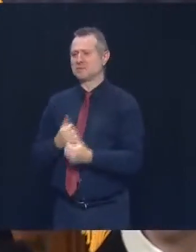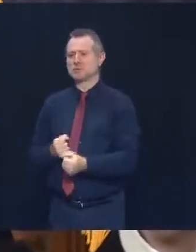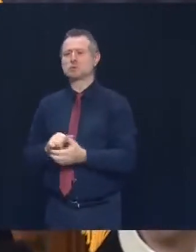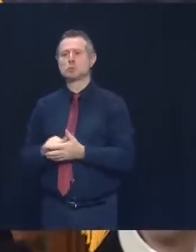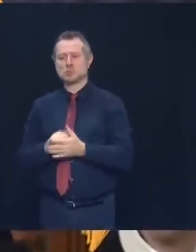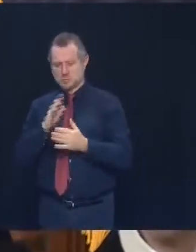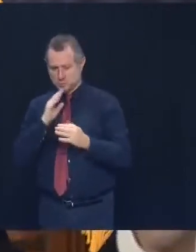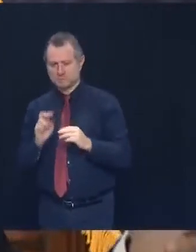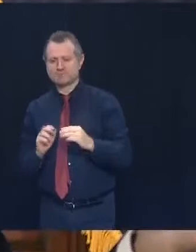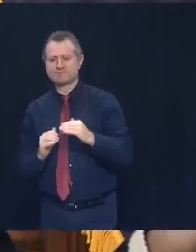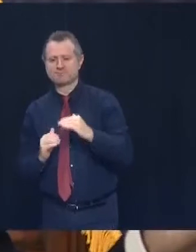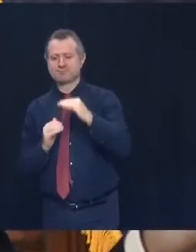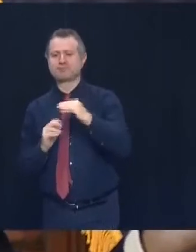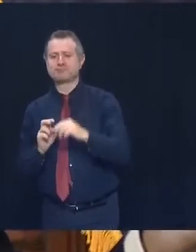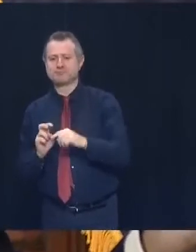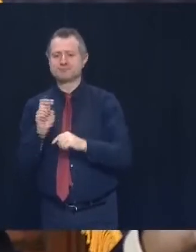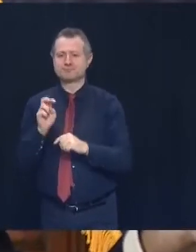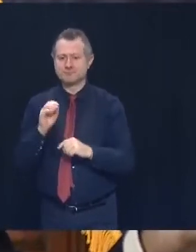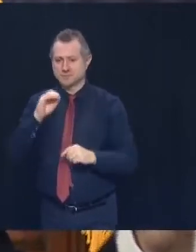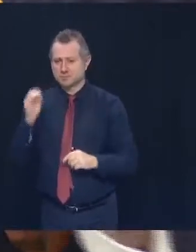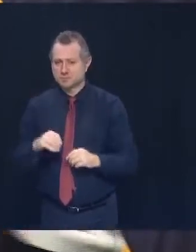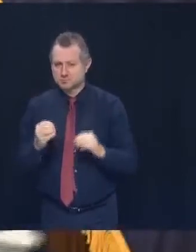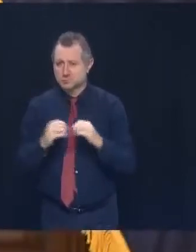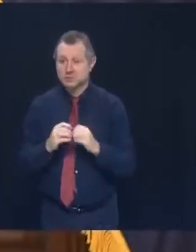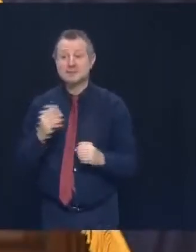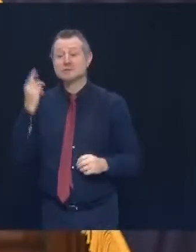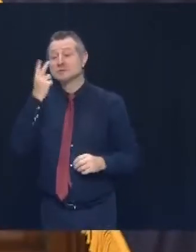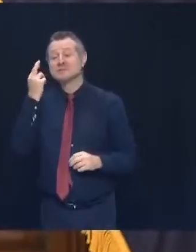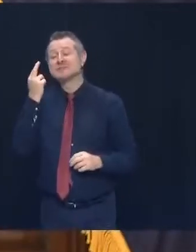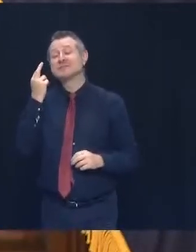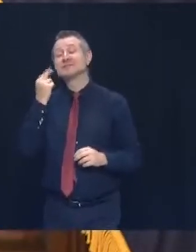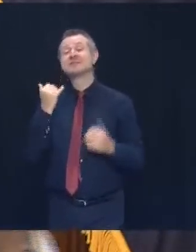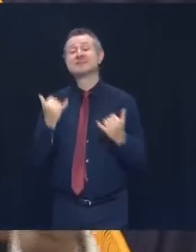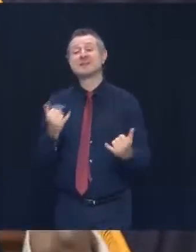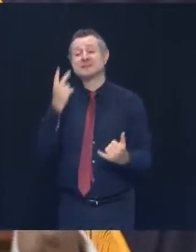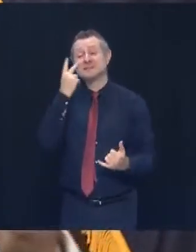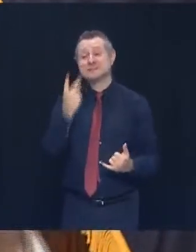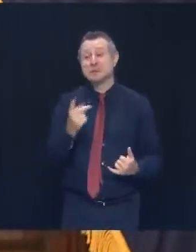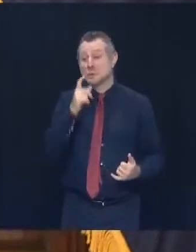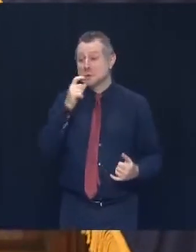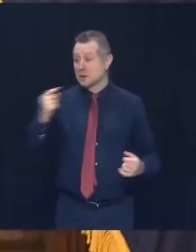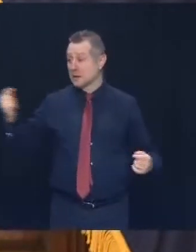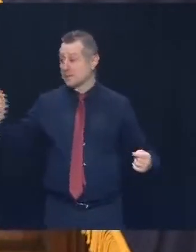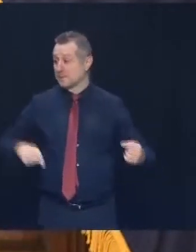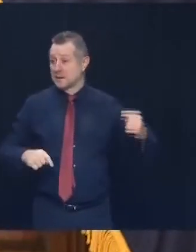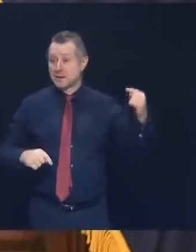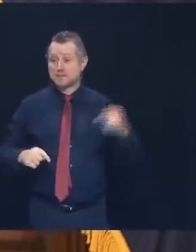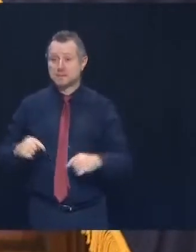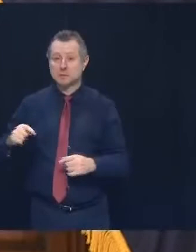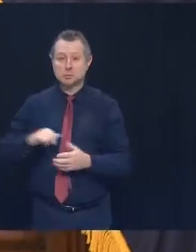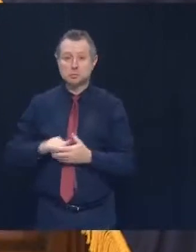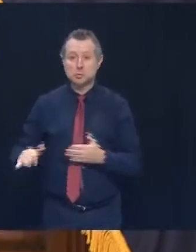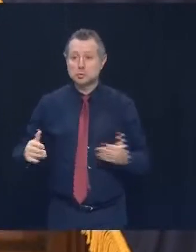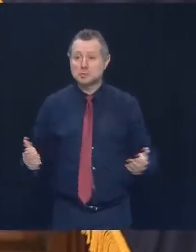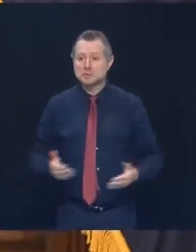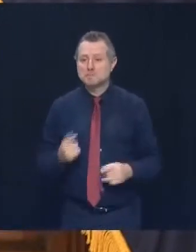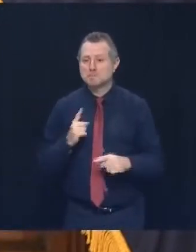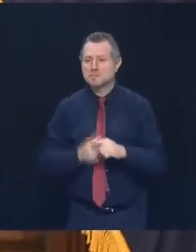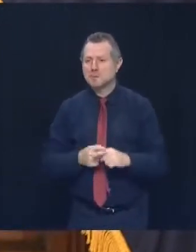by definition, we have people coming in and we have all those